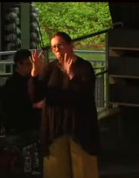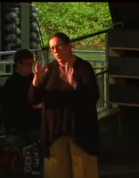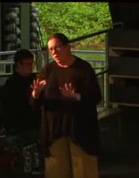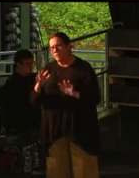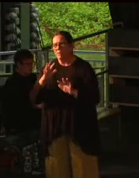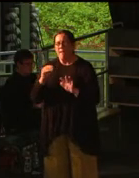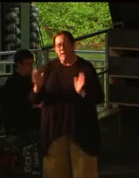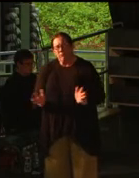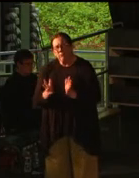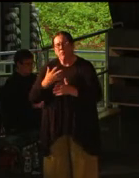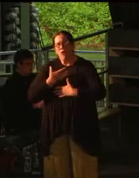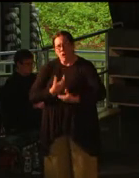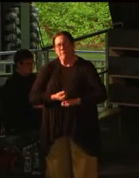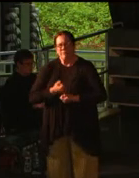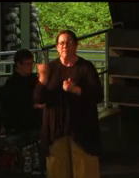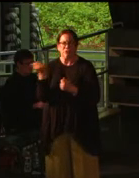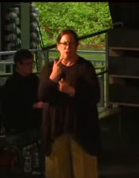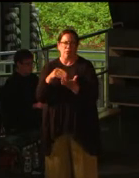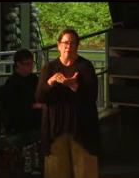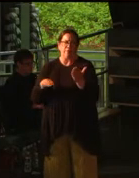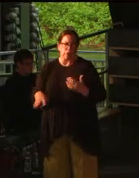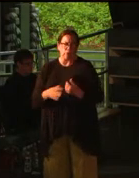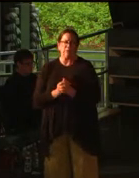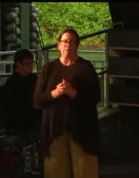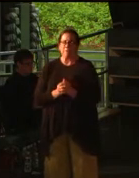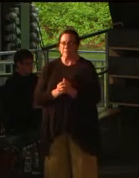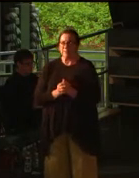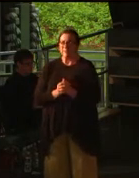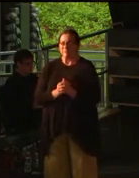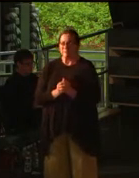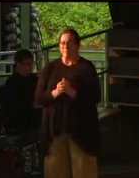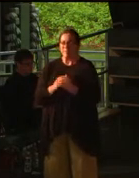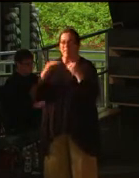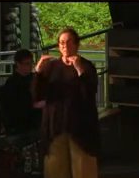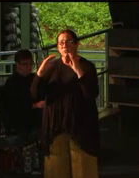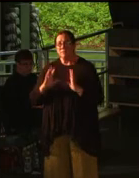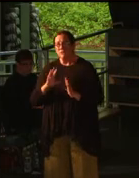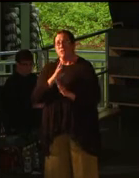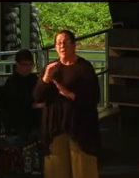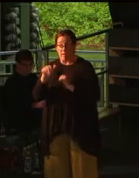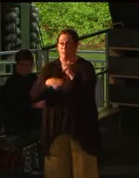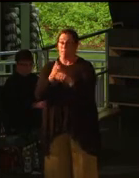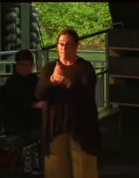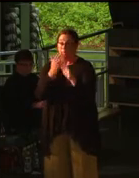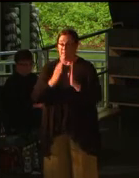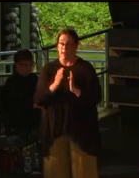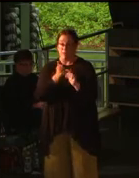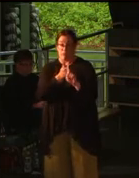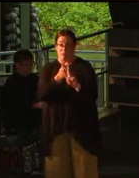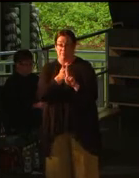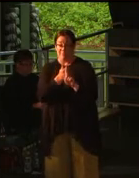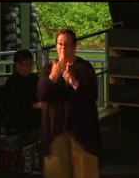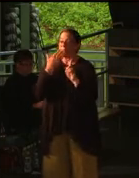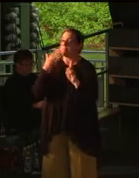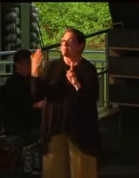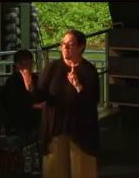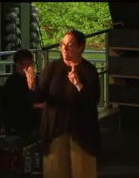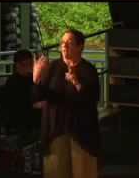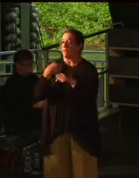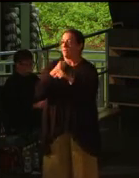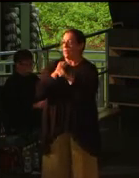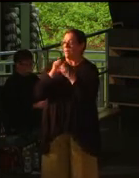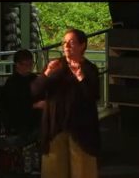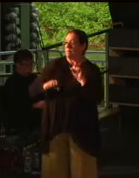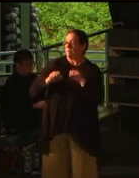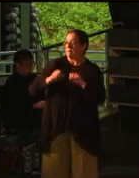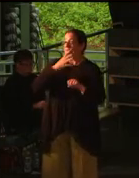engaging. As a women's history professor and a Bristol alumni, thank you for making it possible for